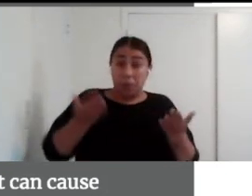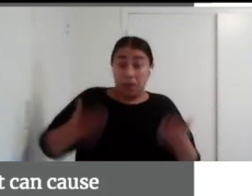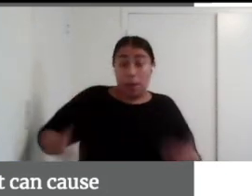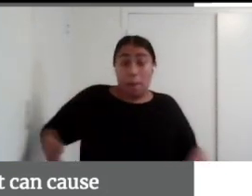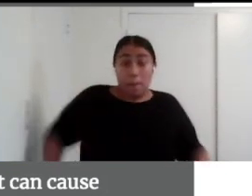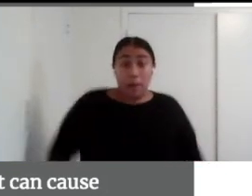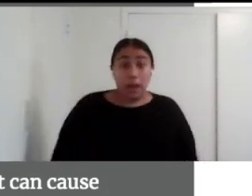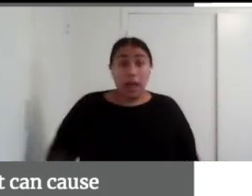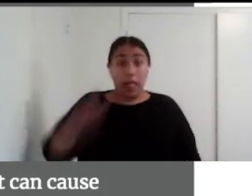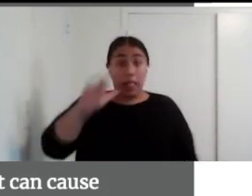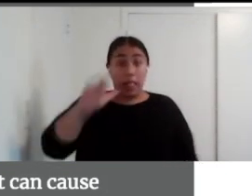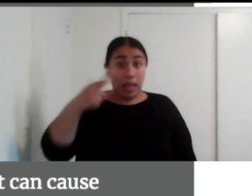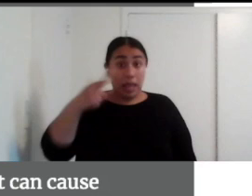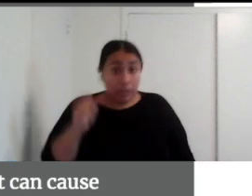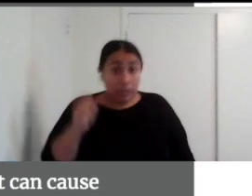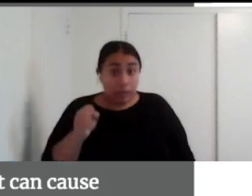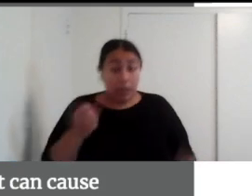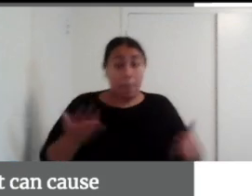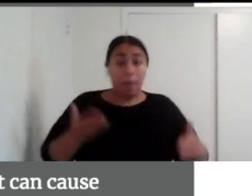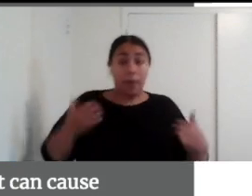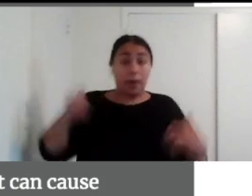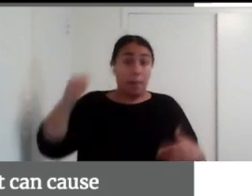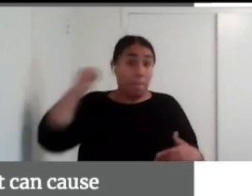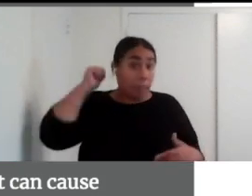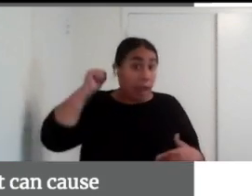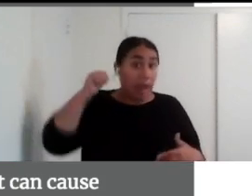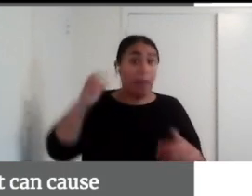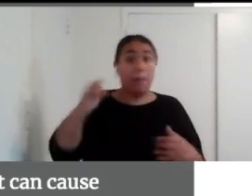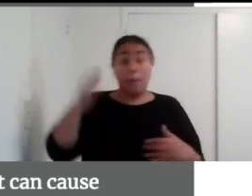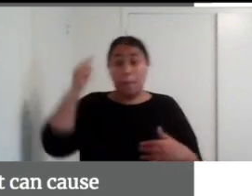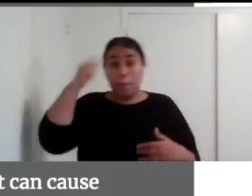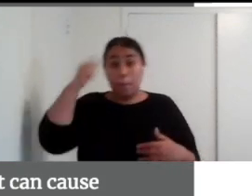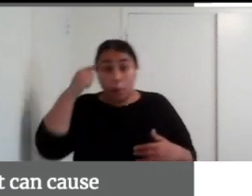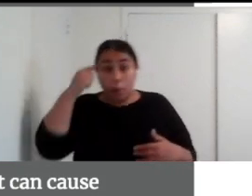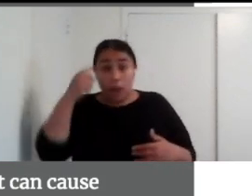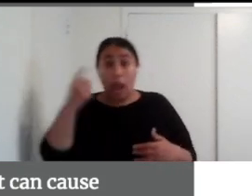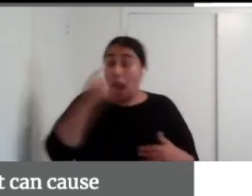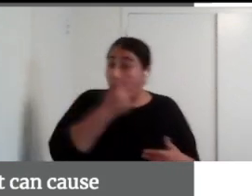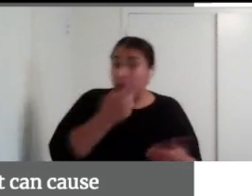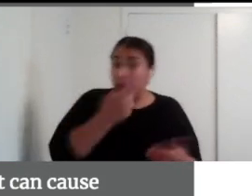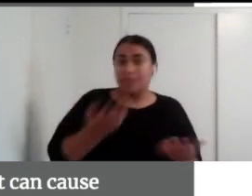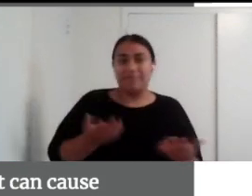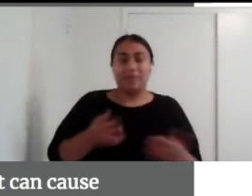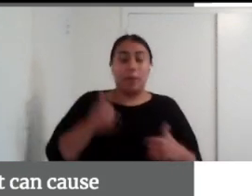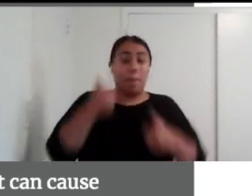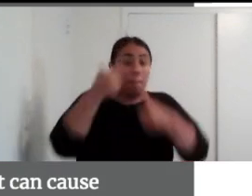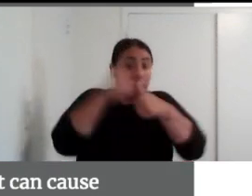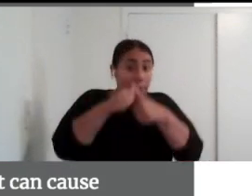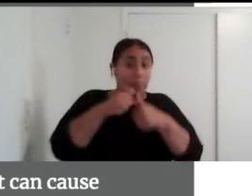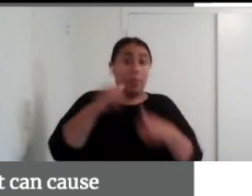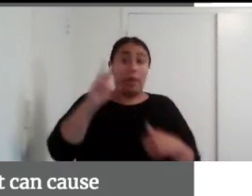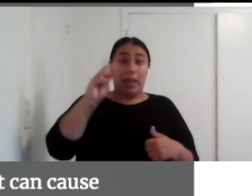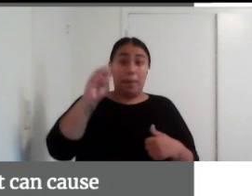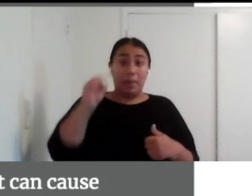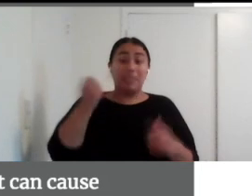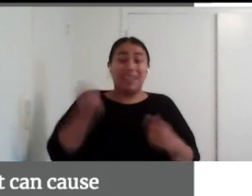present for nearly 2 years, whereas this lesion is, a lot younger or a lot newer to the central nervous system. So